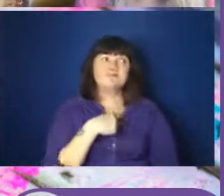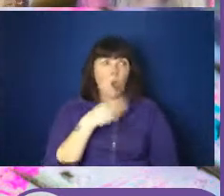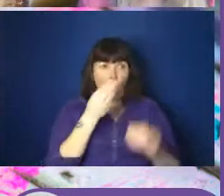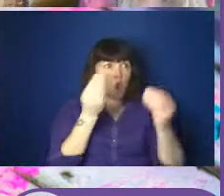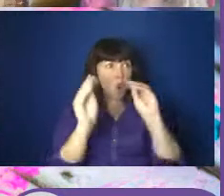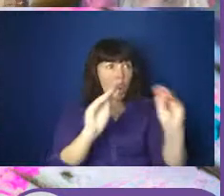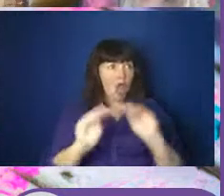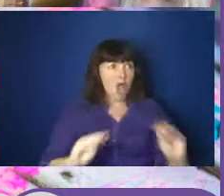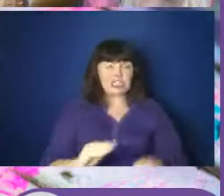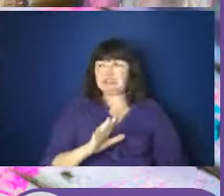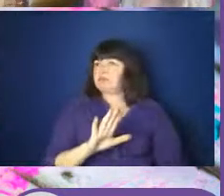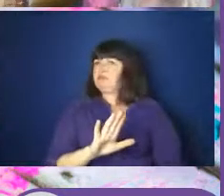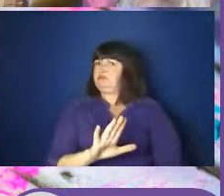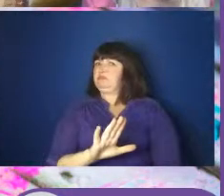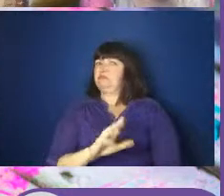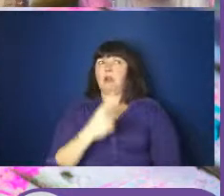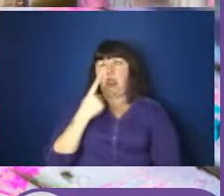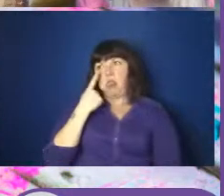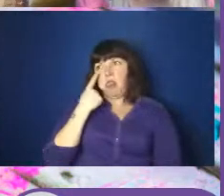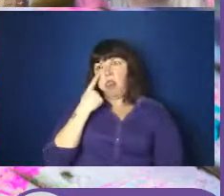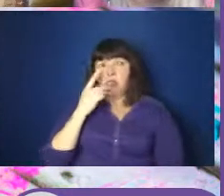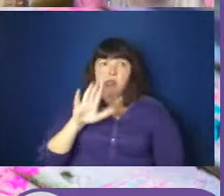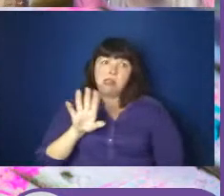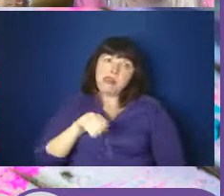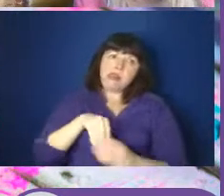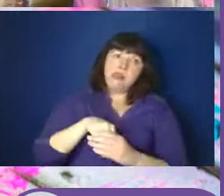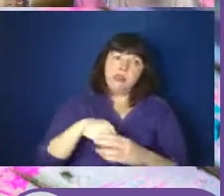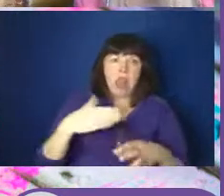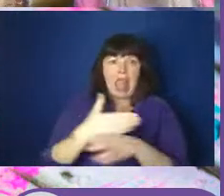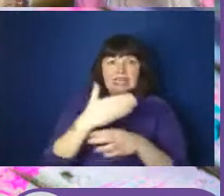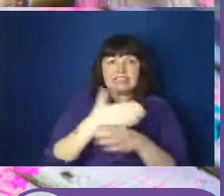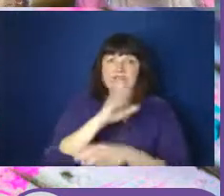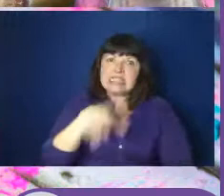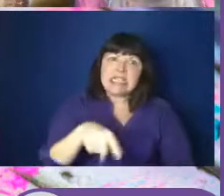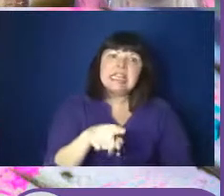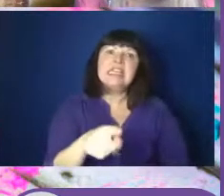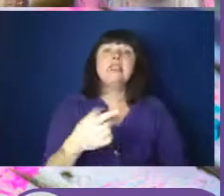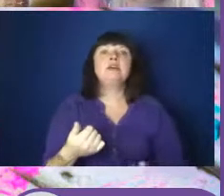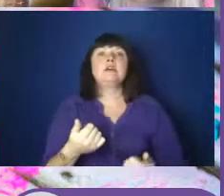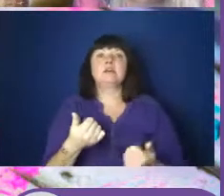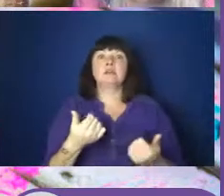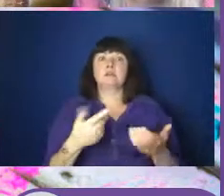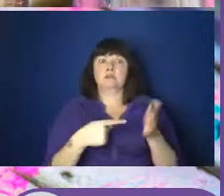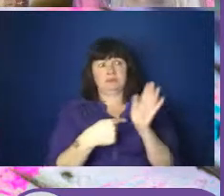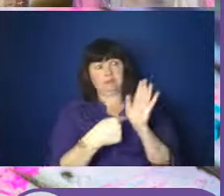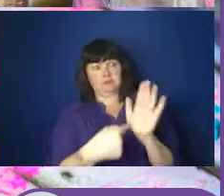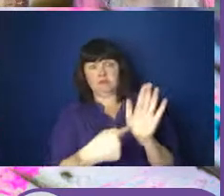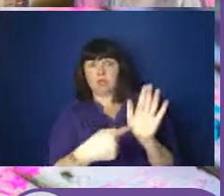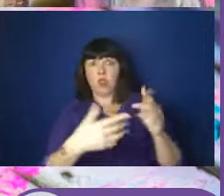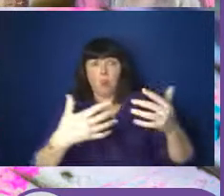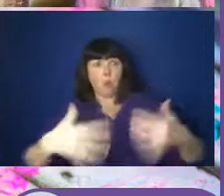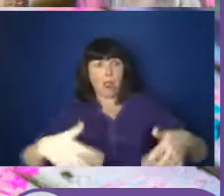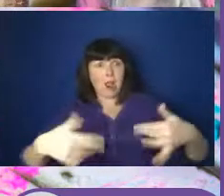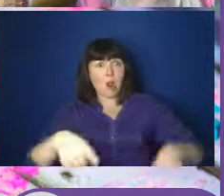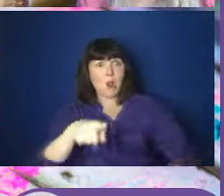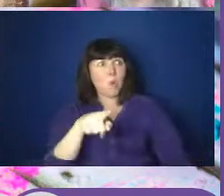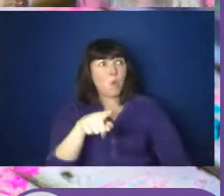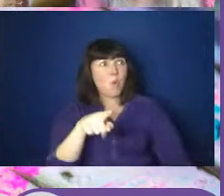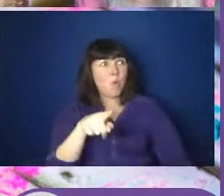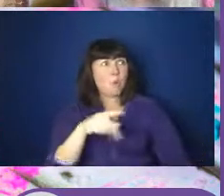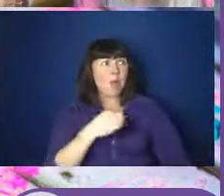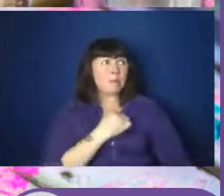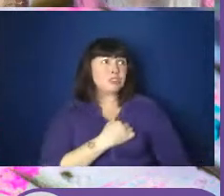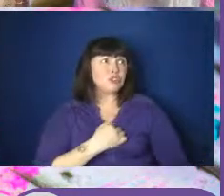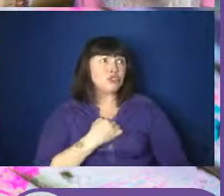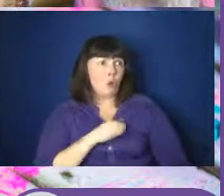but she thought she'd do the activity and get involved anyway, and she gave it a go. And I think what she's produced is amazing. So I'm sorry that you found this